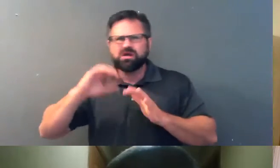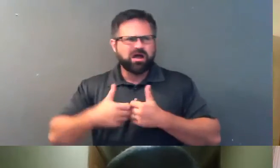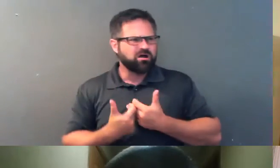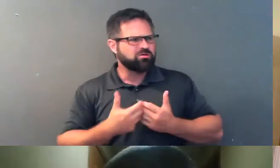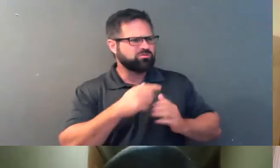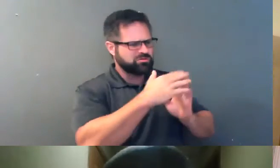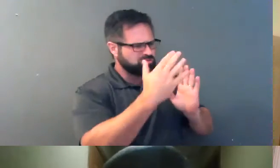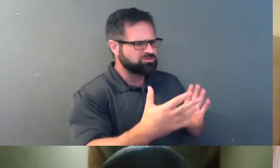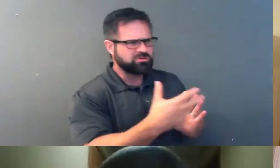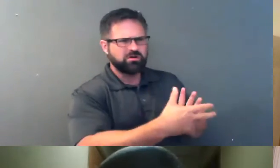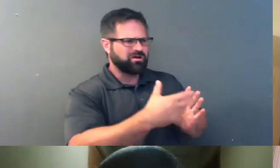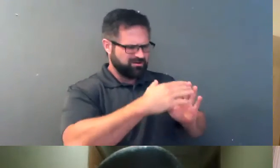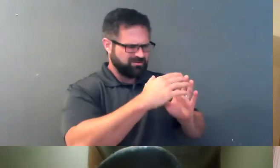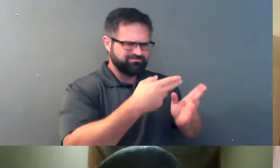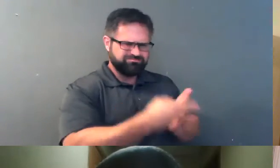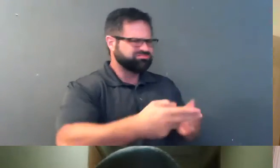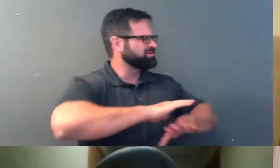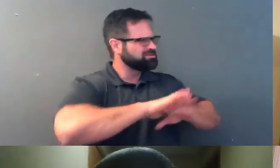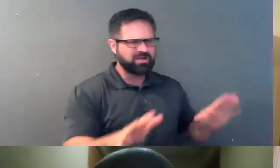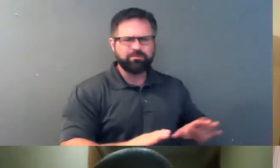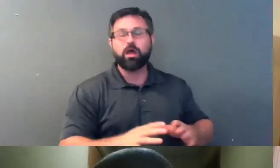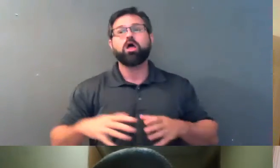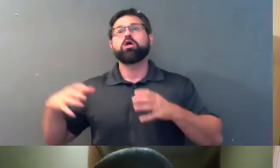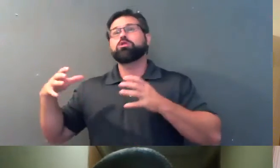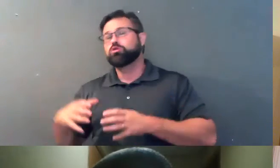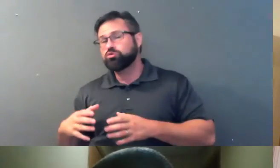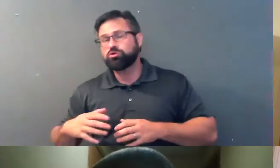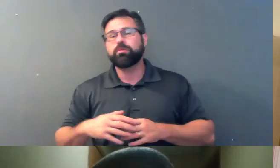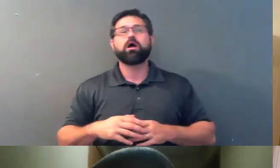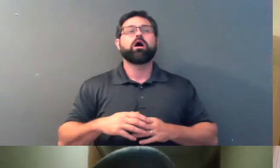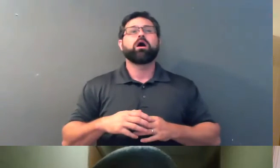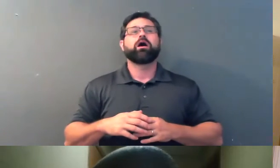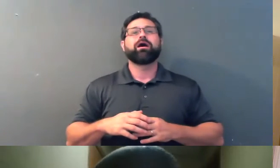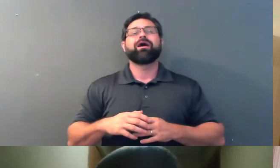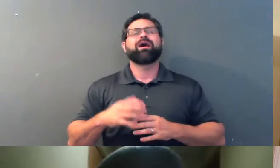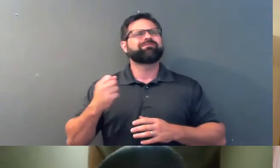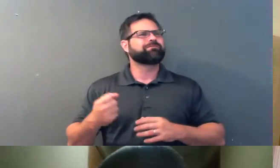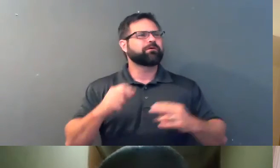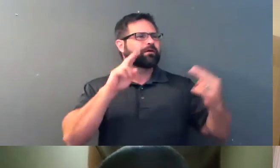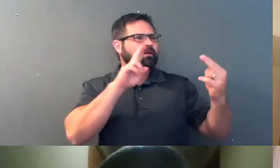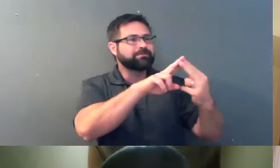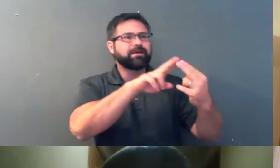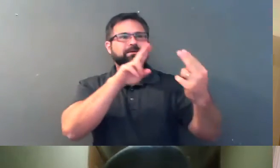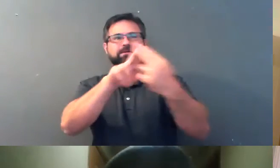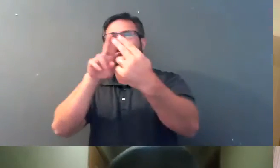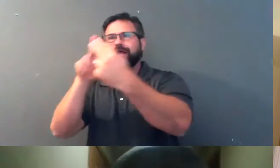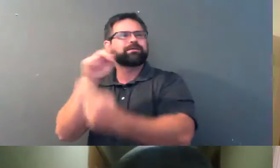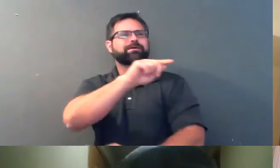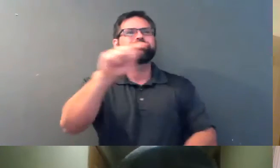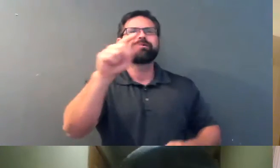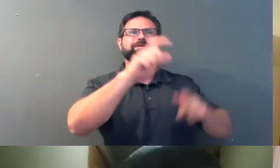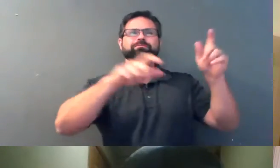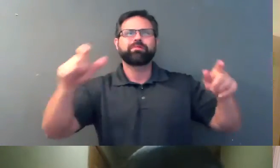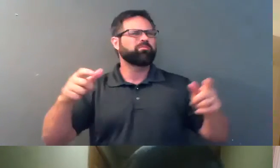course, will liaise with all relevant stakeholders, civil society organizations,